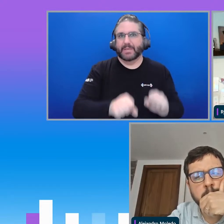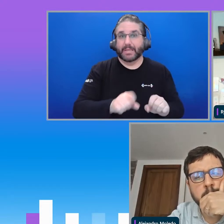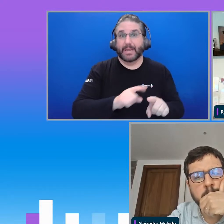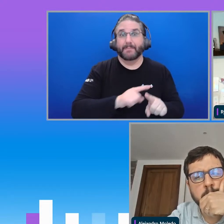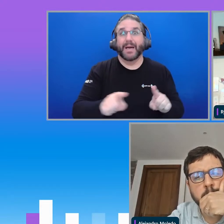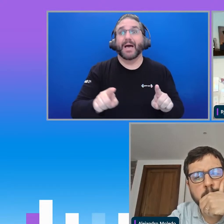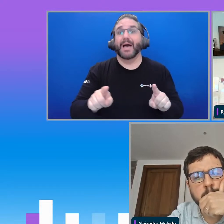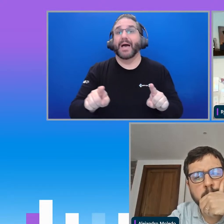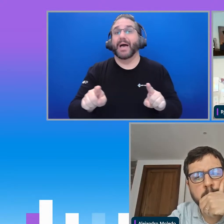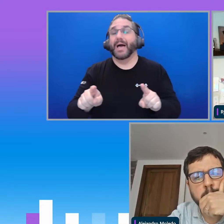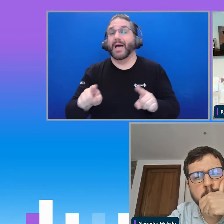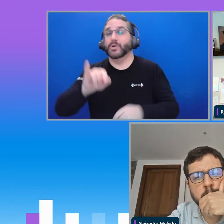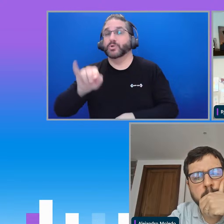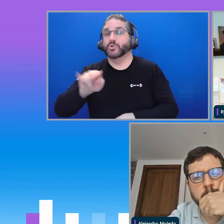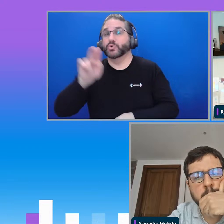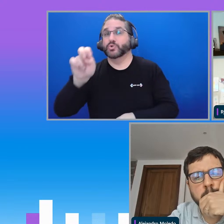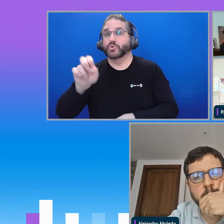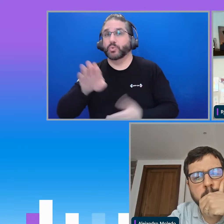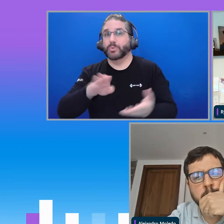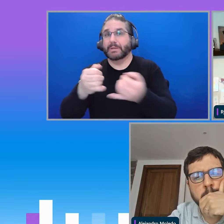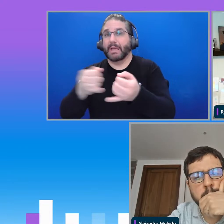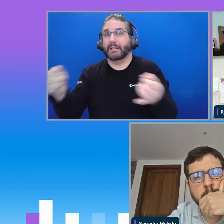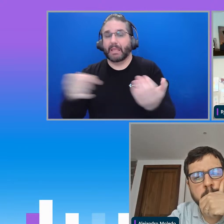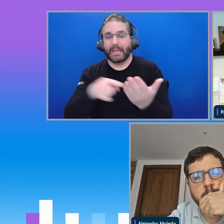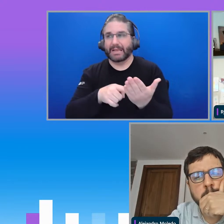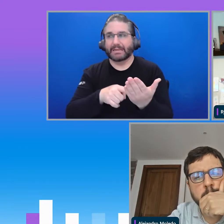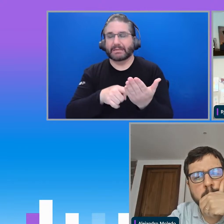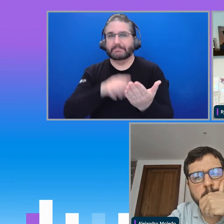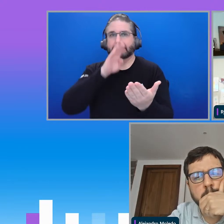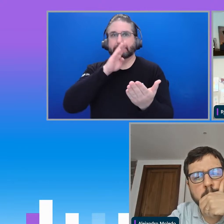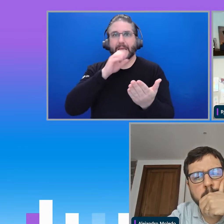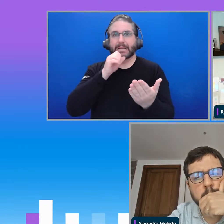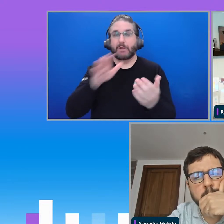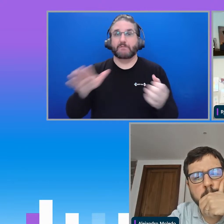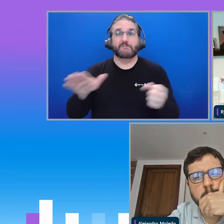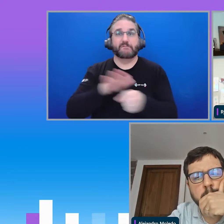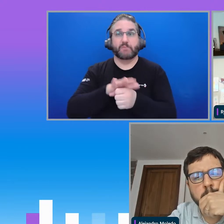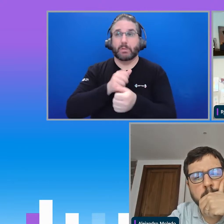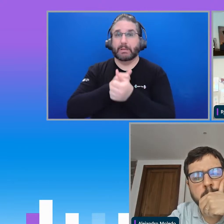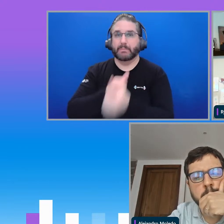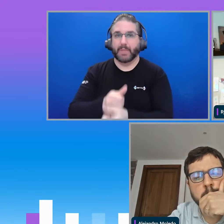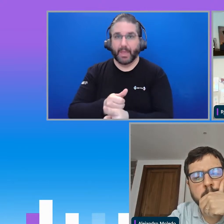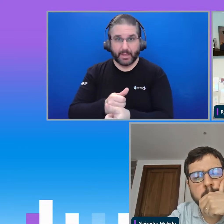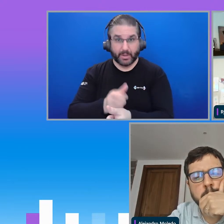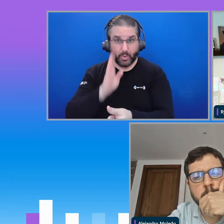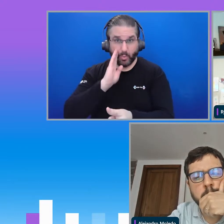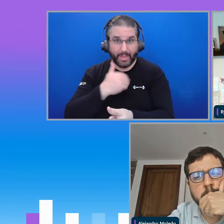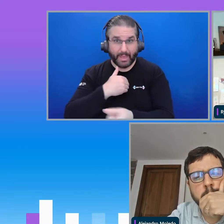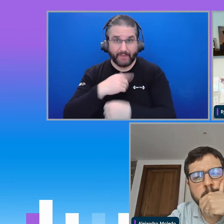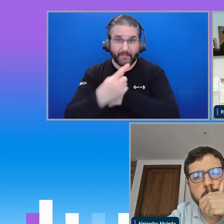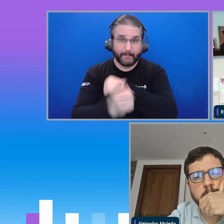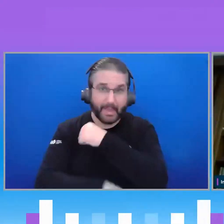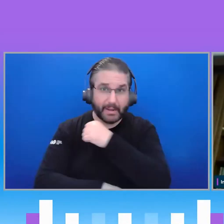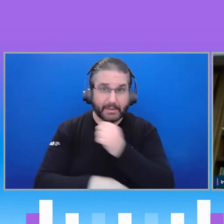issues before the June deadline, will that business face penalties or fines in the EU?